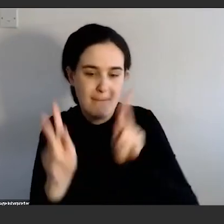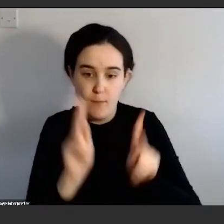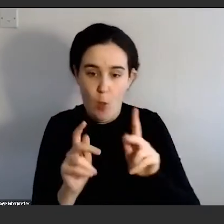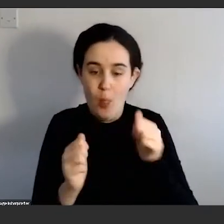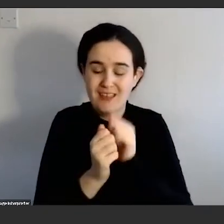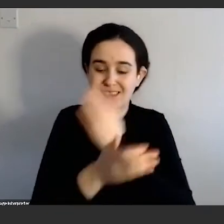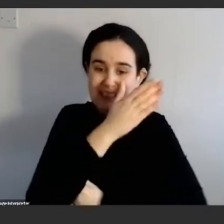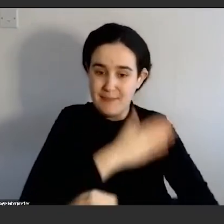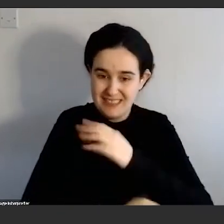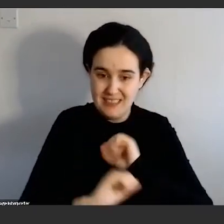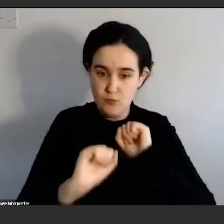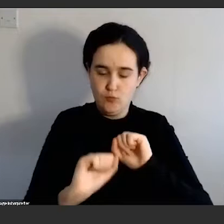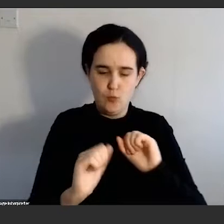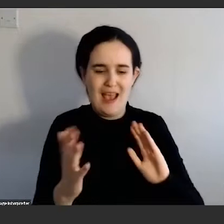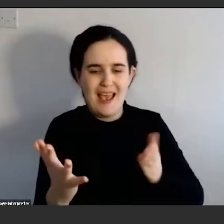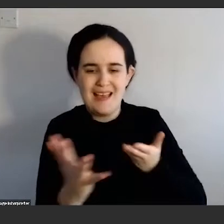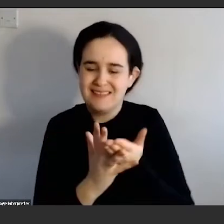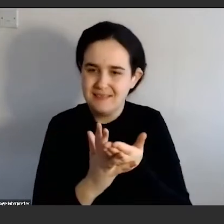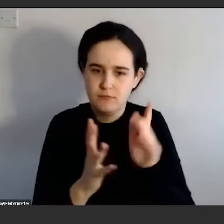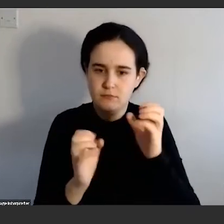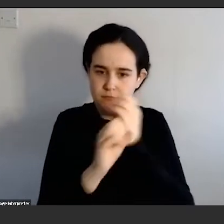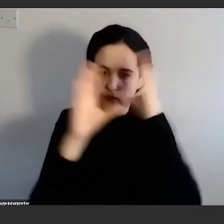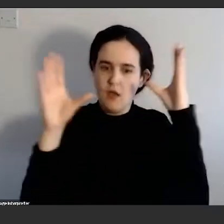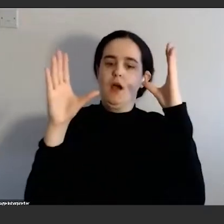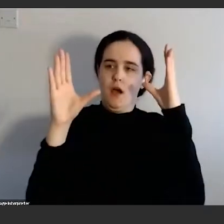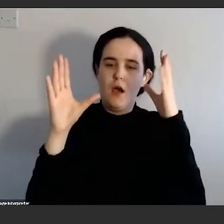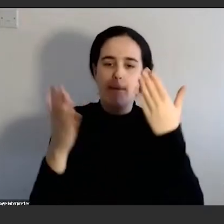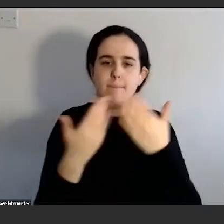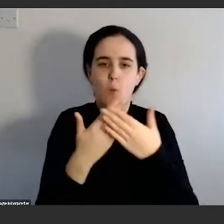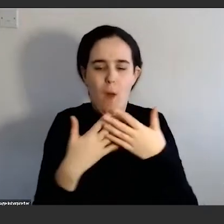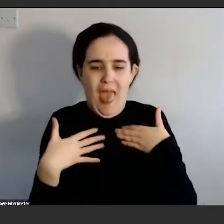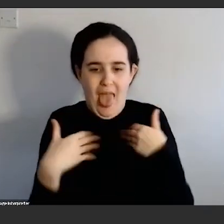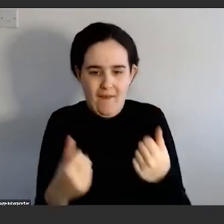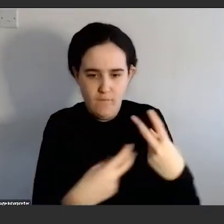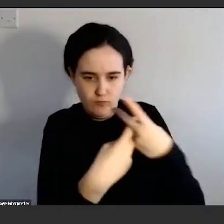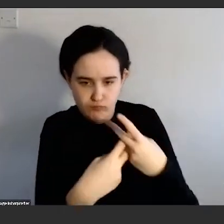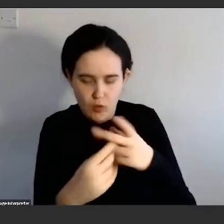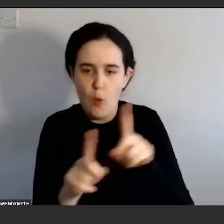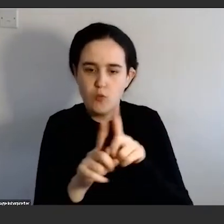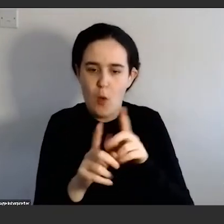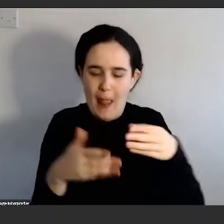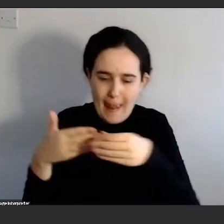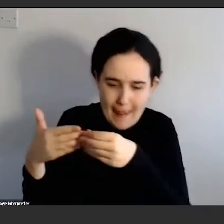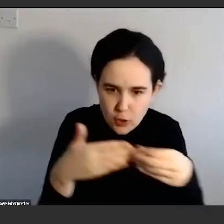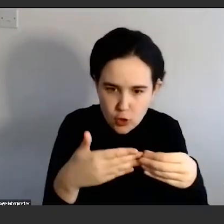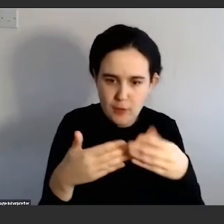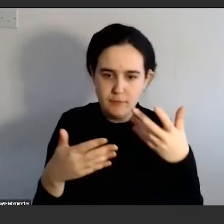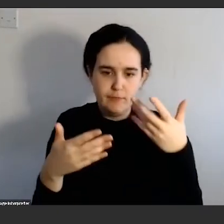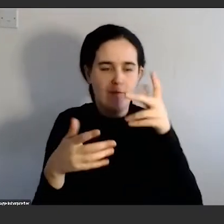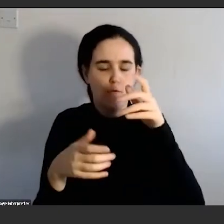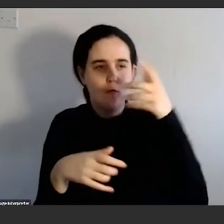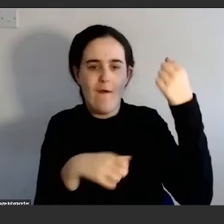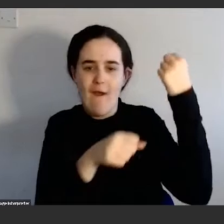the governments of Norway and Ghana and the International Disability Alliance. Through